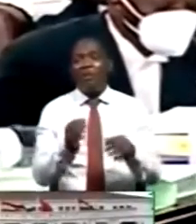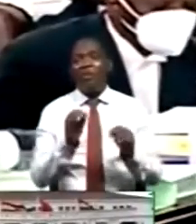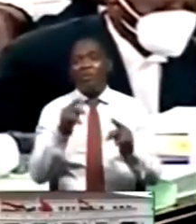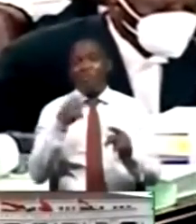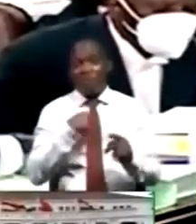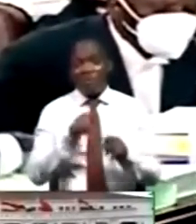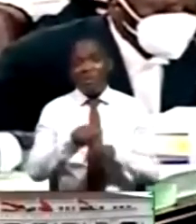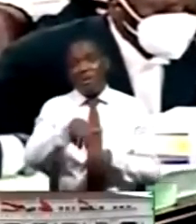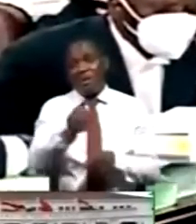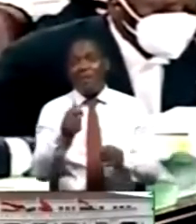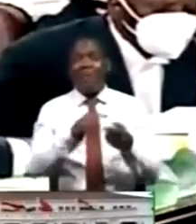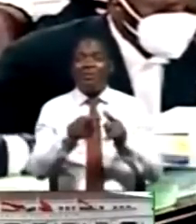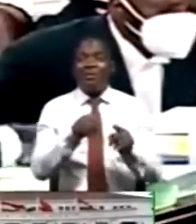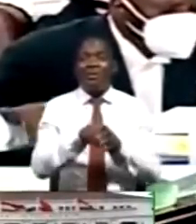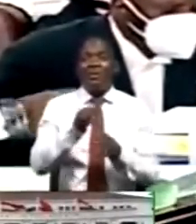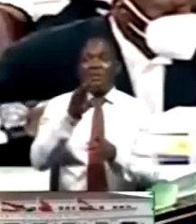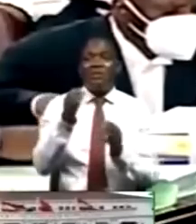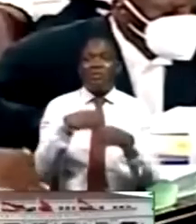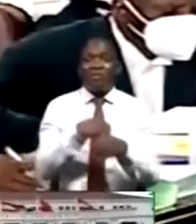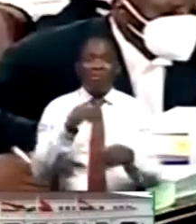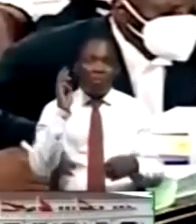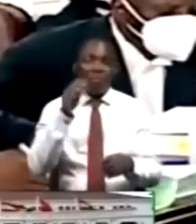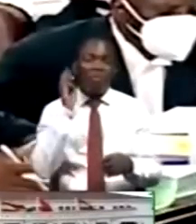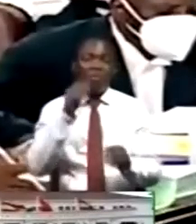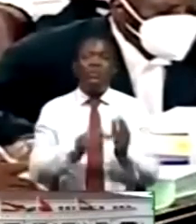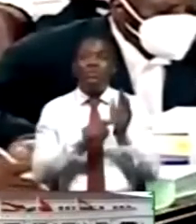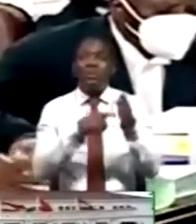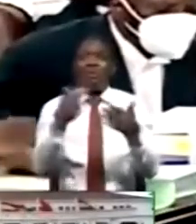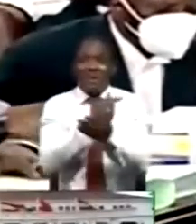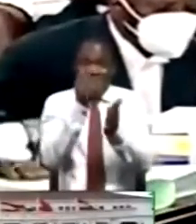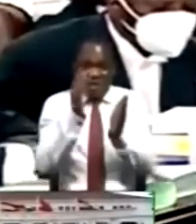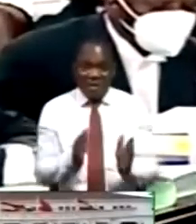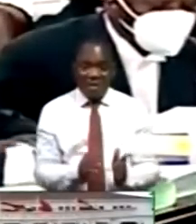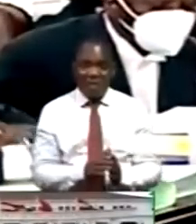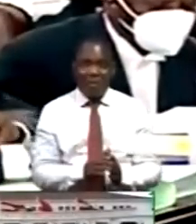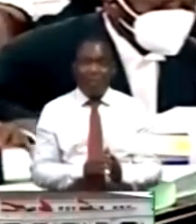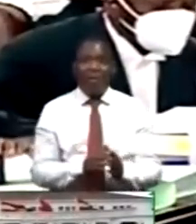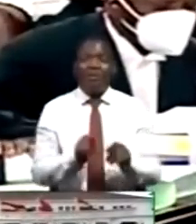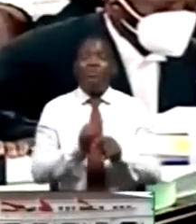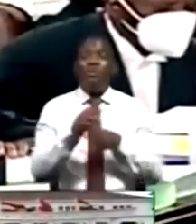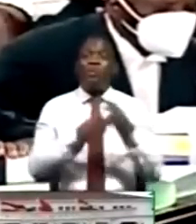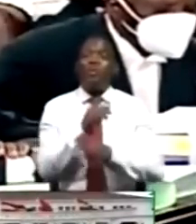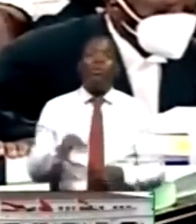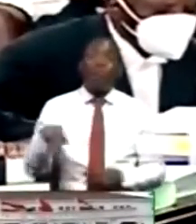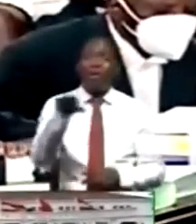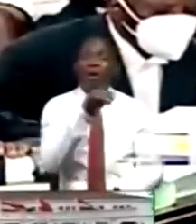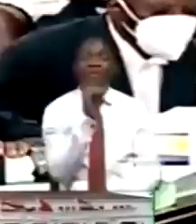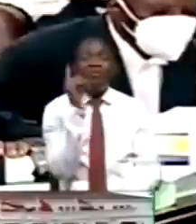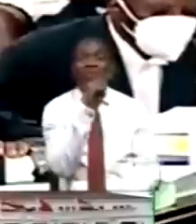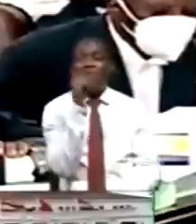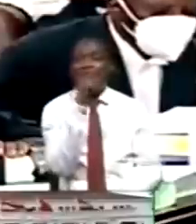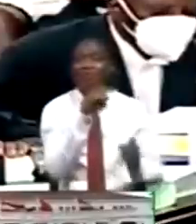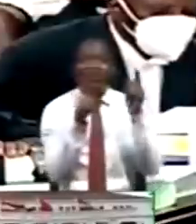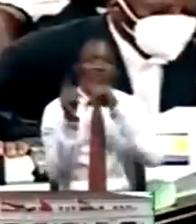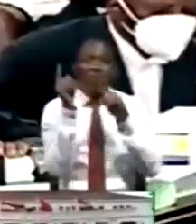and my other colleague in the EC, and we will show Ghanaians and the global community the fraud that